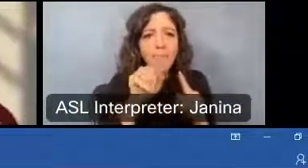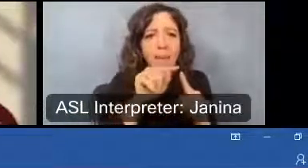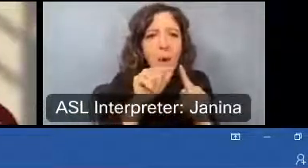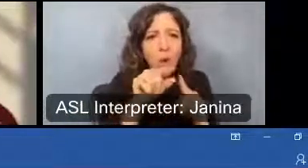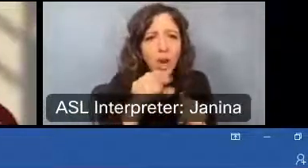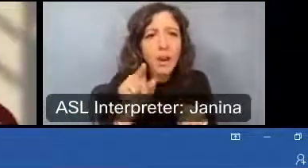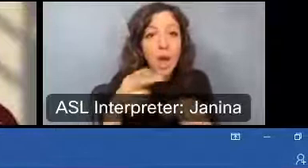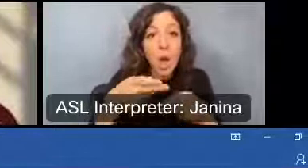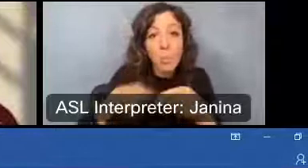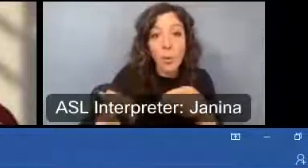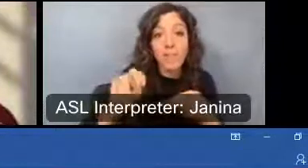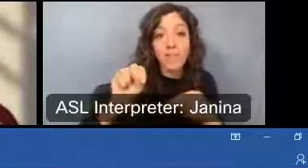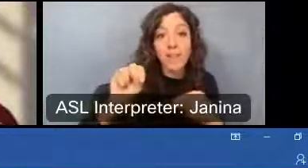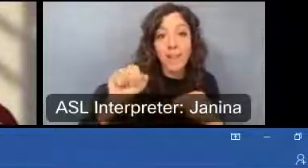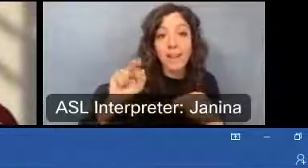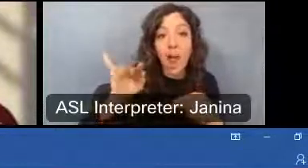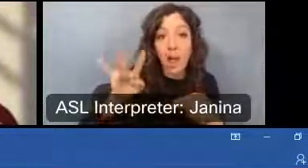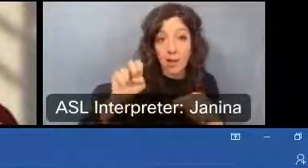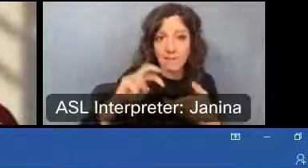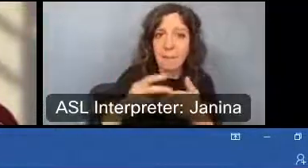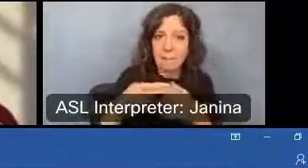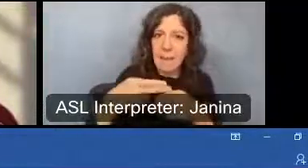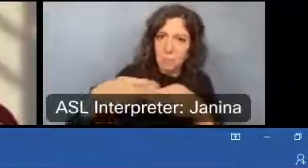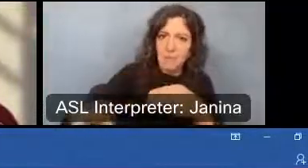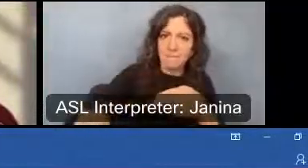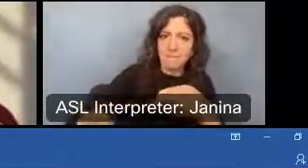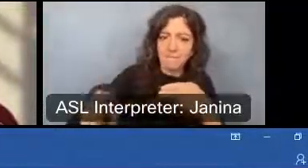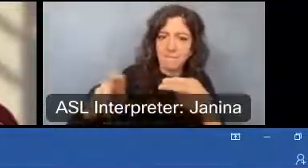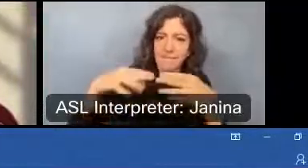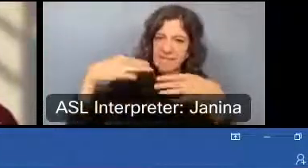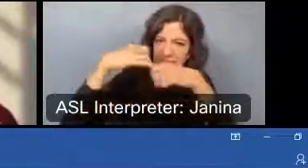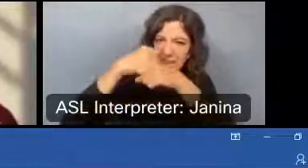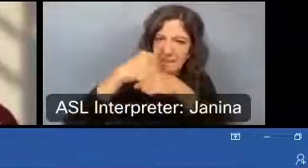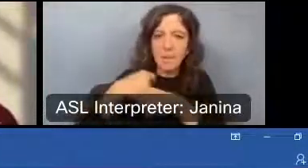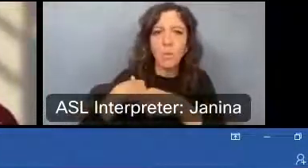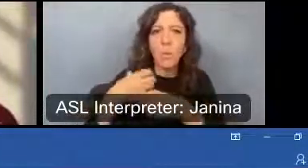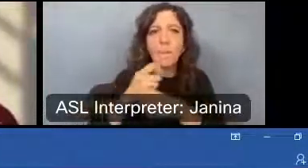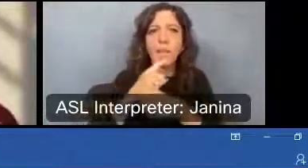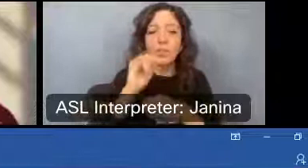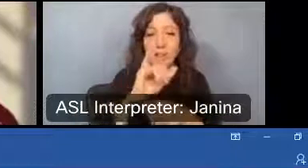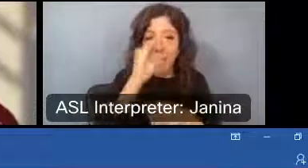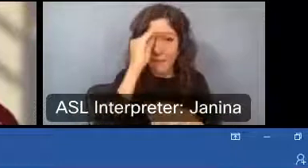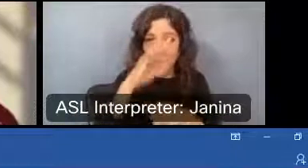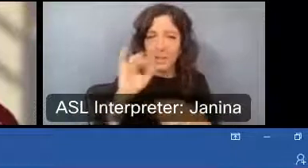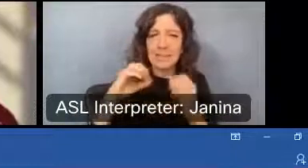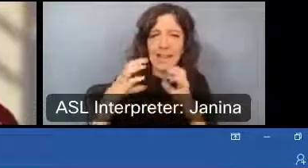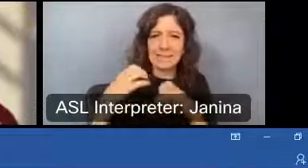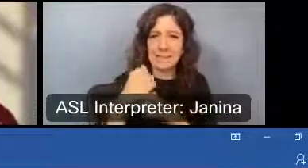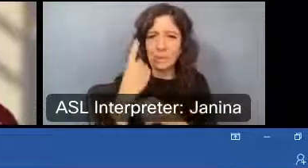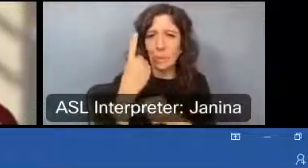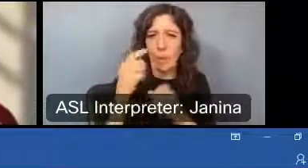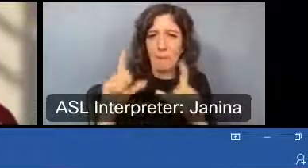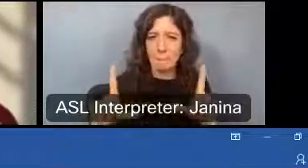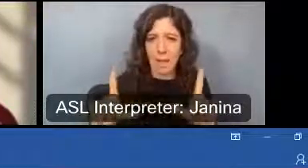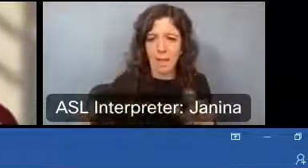brief narratives. The hope is truly that we can get this information as close as possible onto one page. So a brief narrative